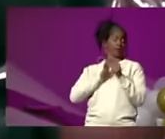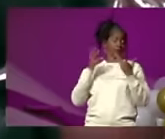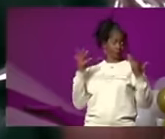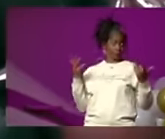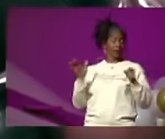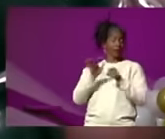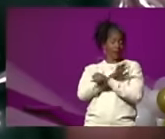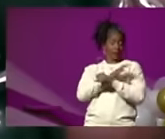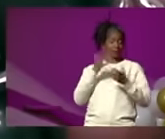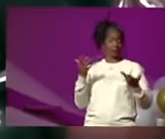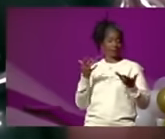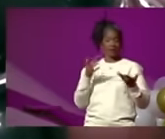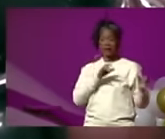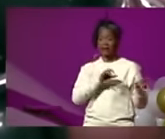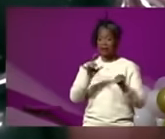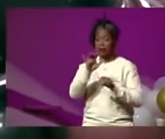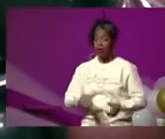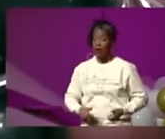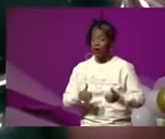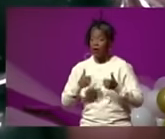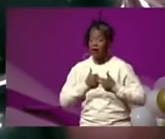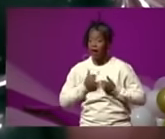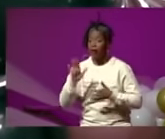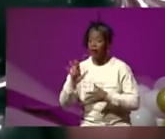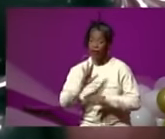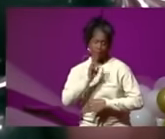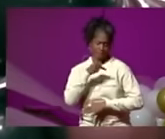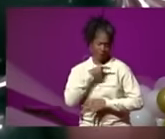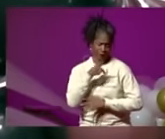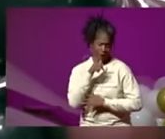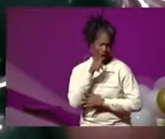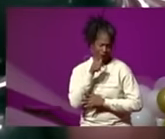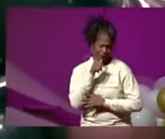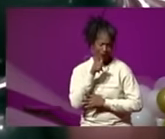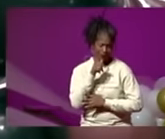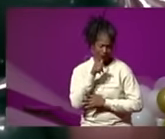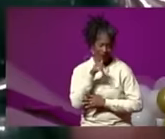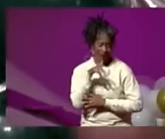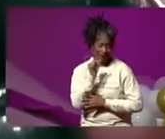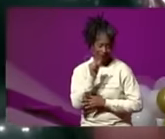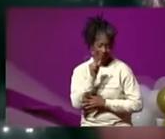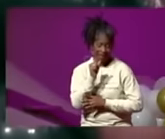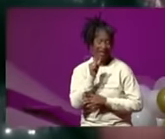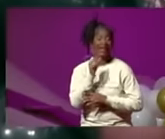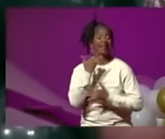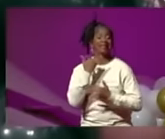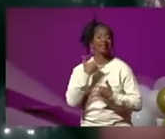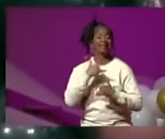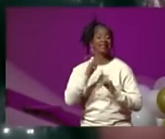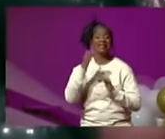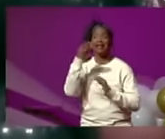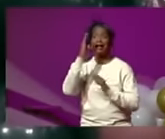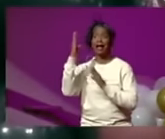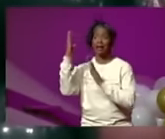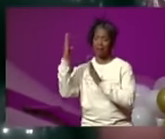take our personal disappointment and weave it into God's